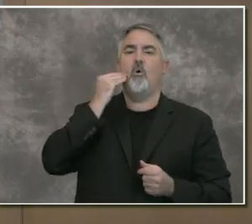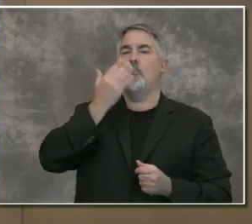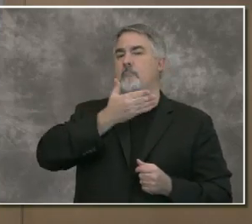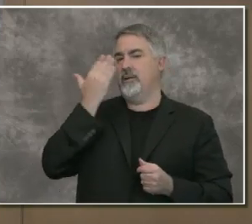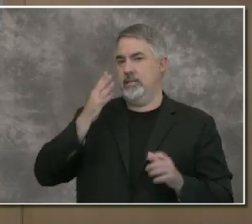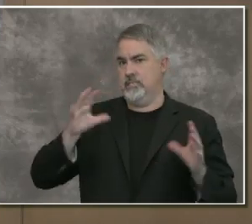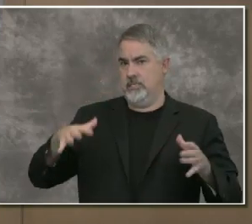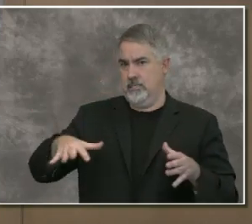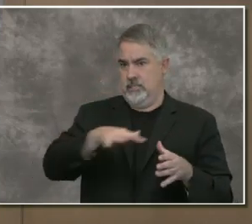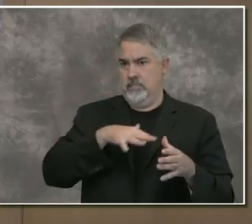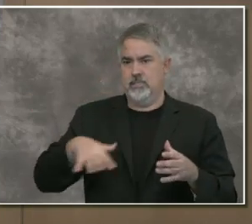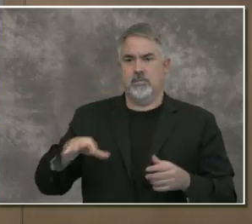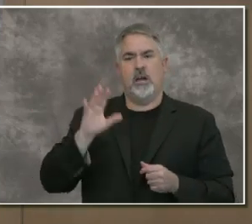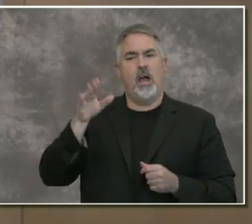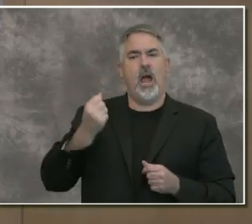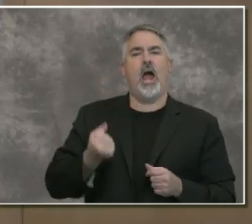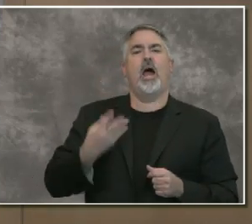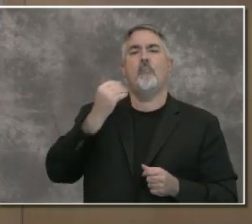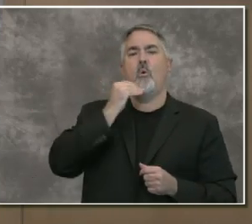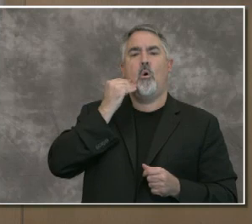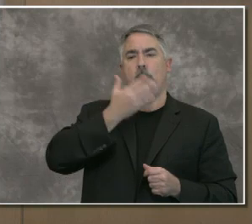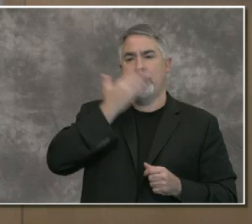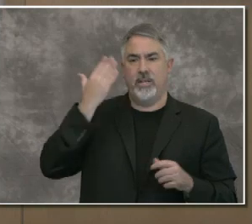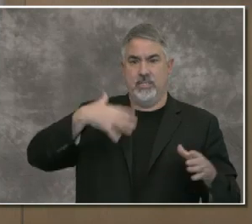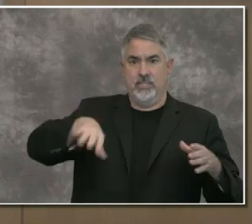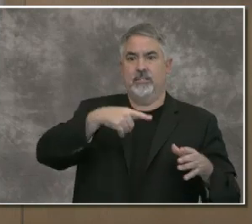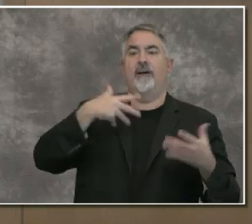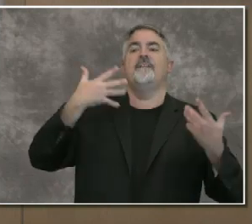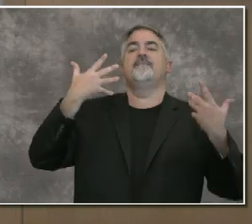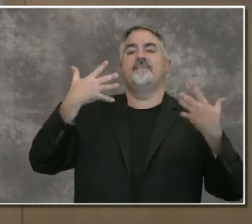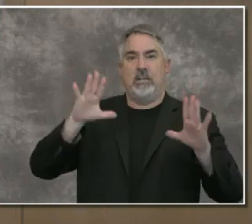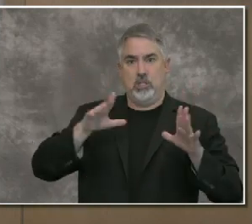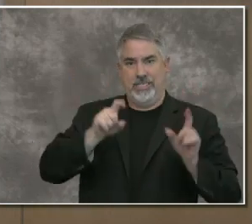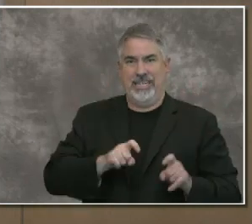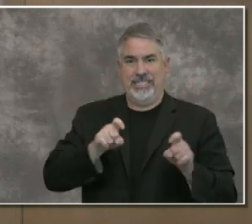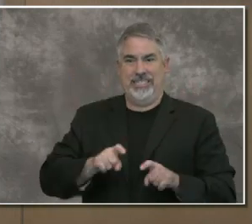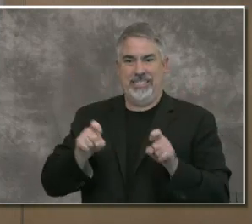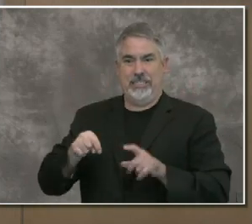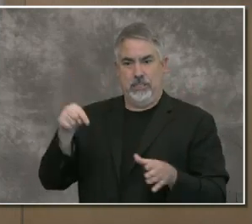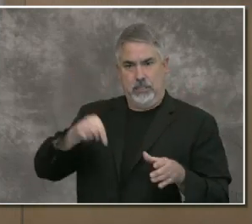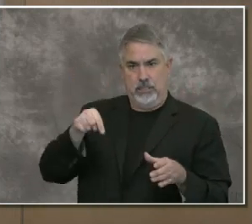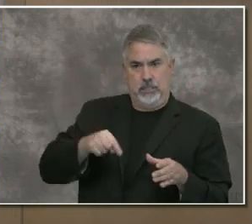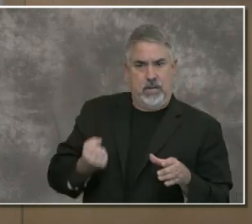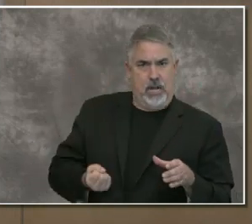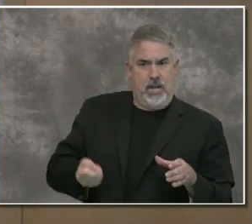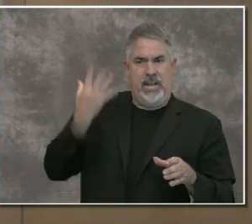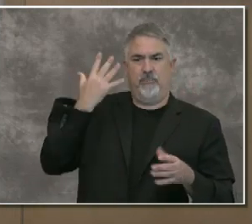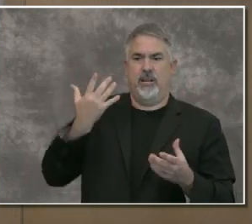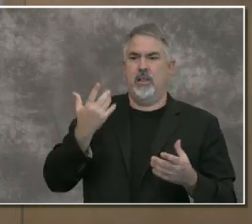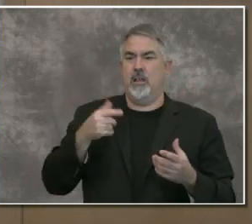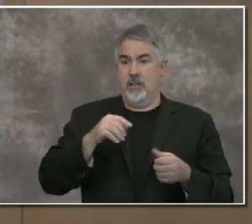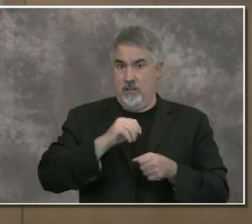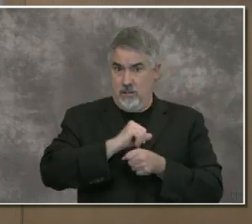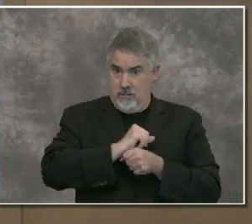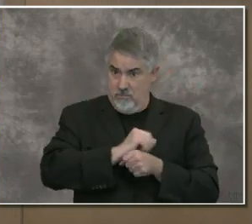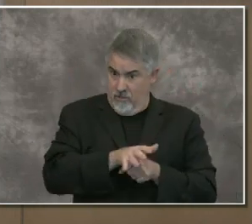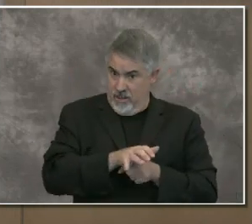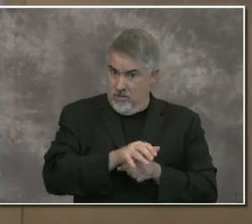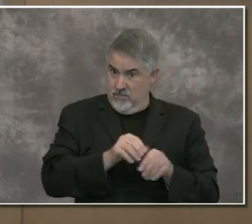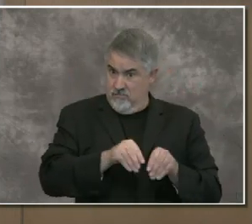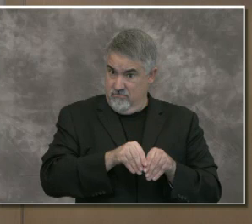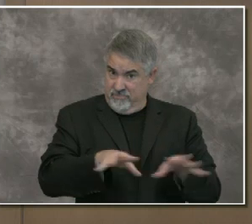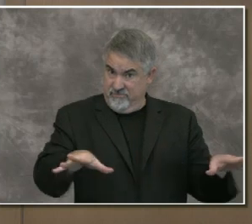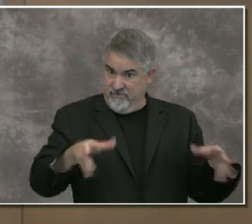us how many homeless citizens you have tested, and also talk about the extent to which COVID-19 may be moving through that